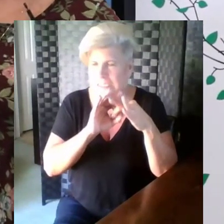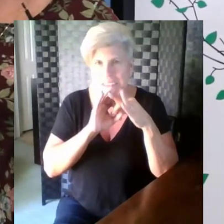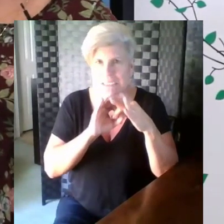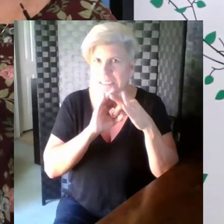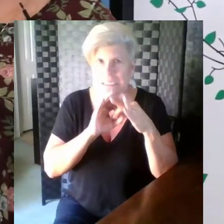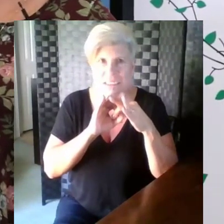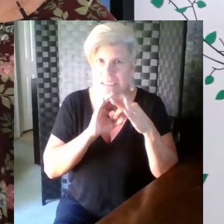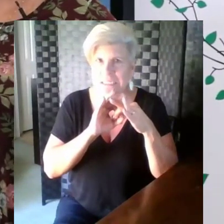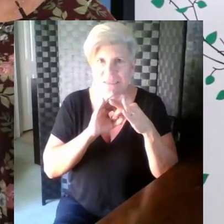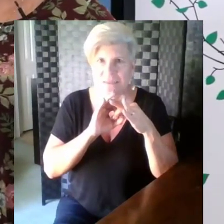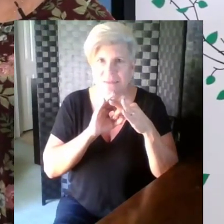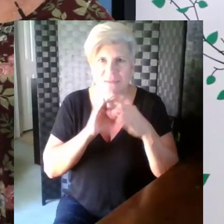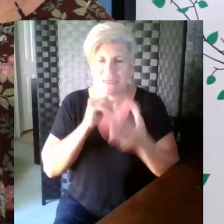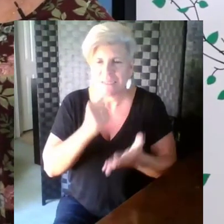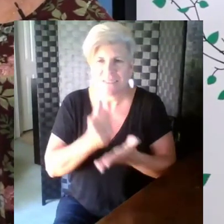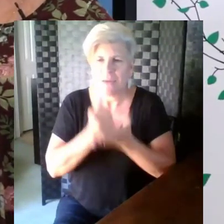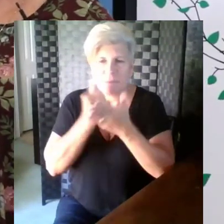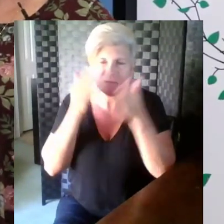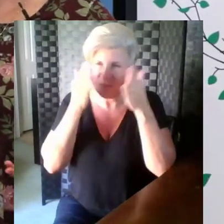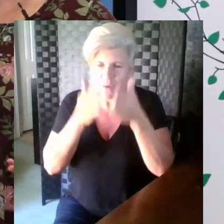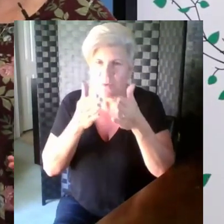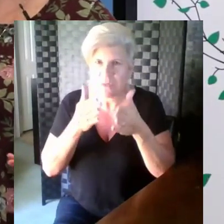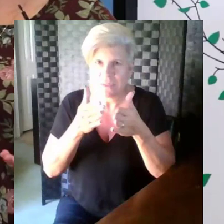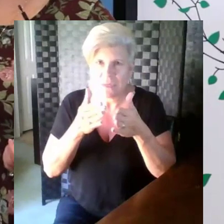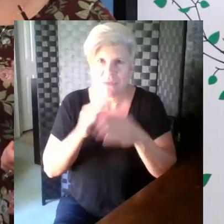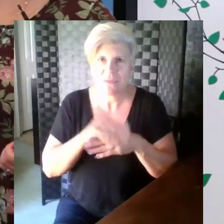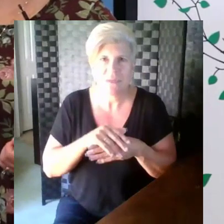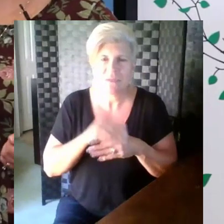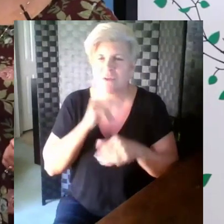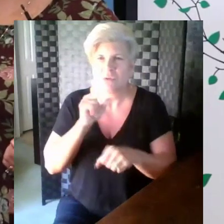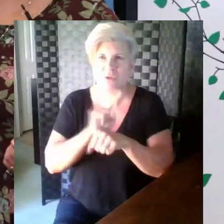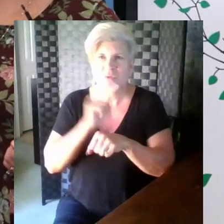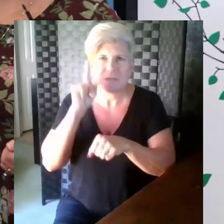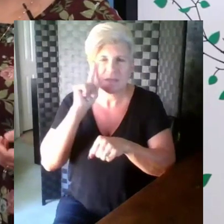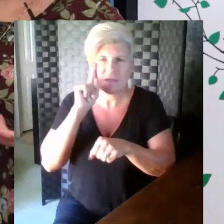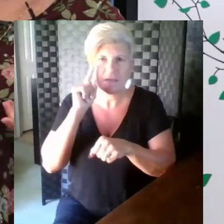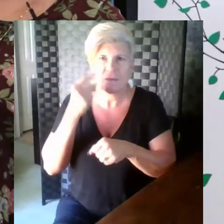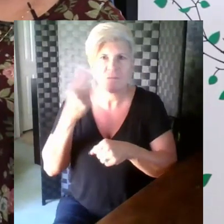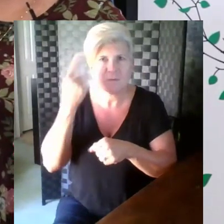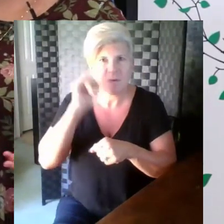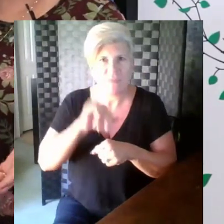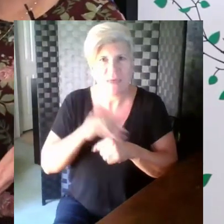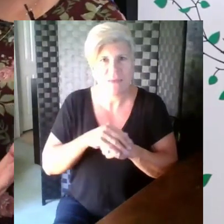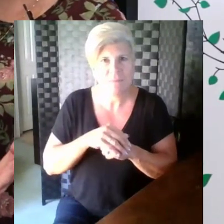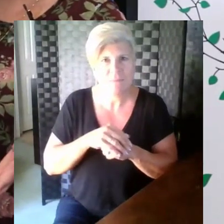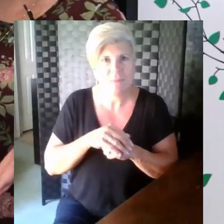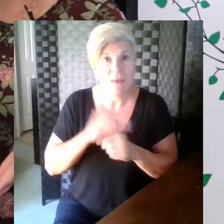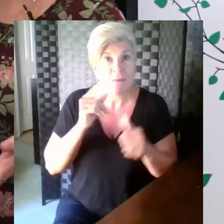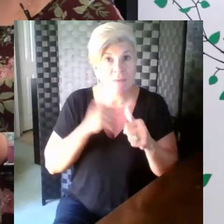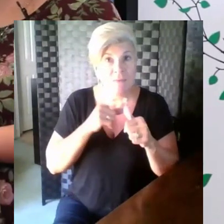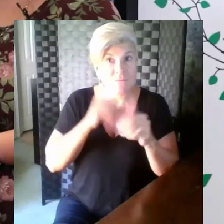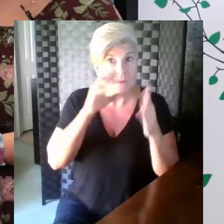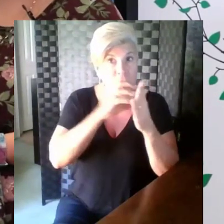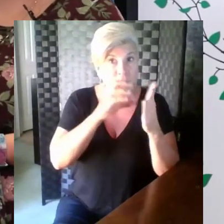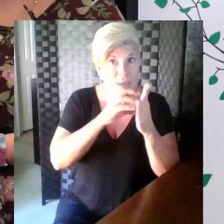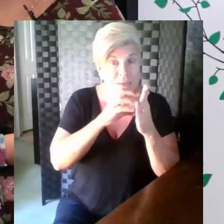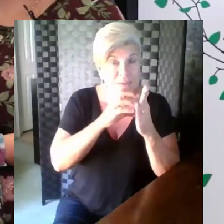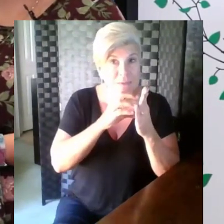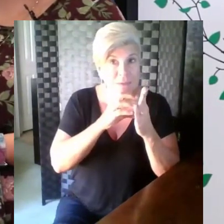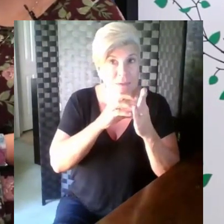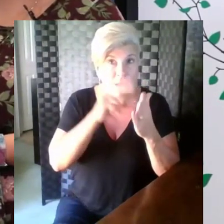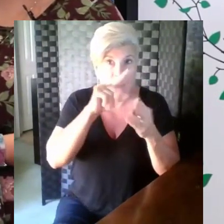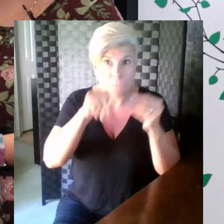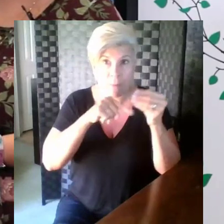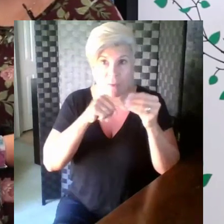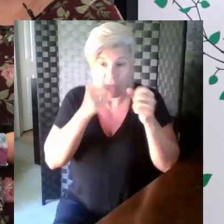not necessarily something we need to focus on with our thinking voice when we're reading. For example, the first passage that we read about